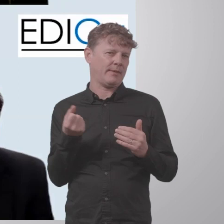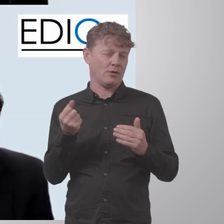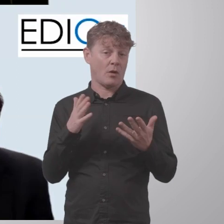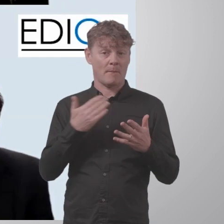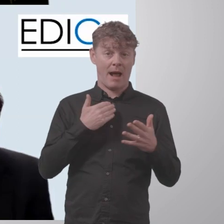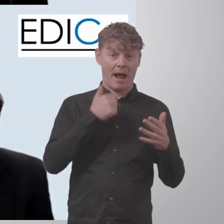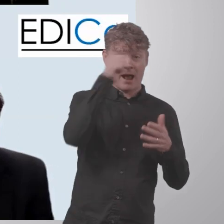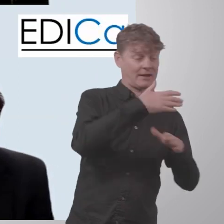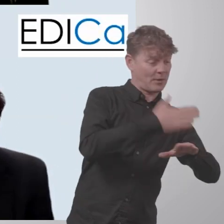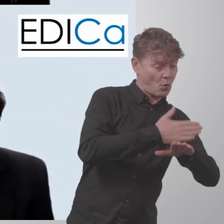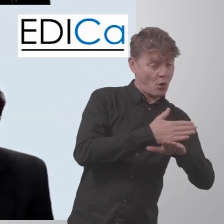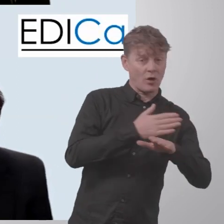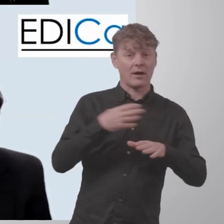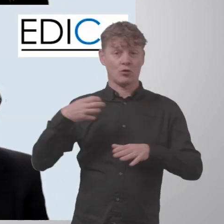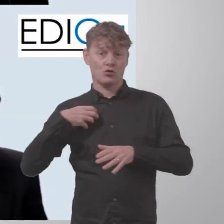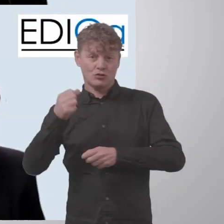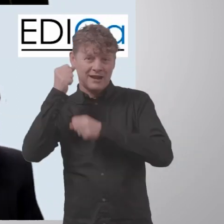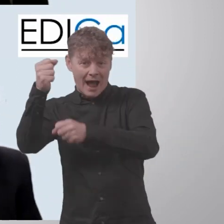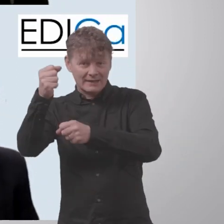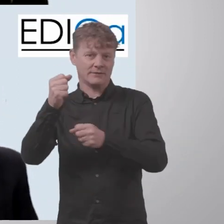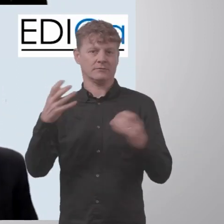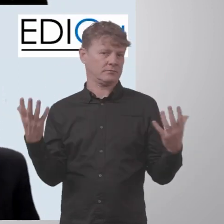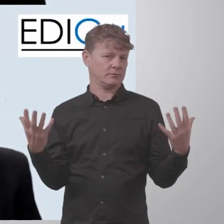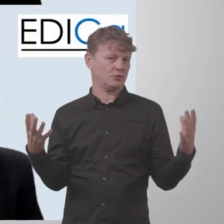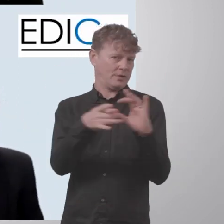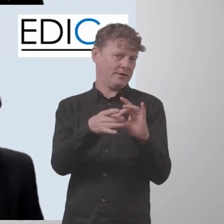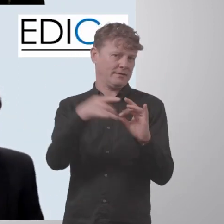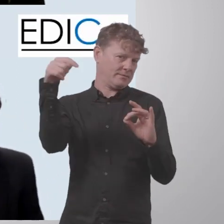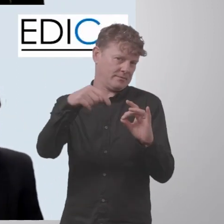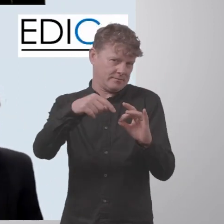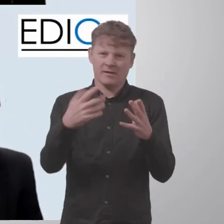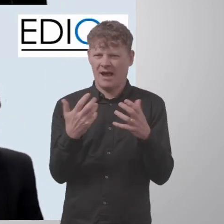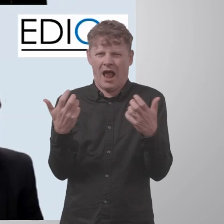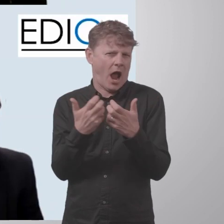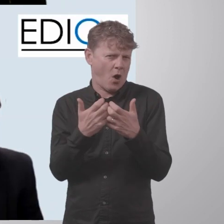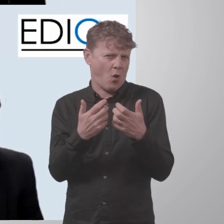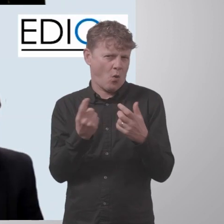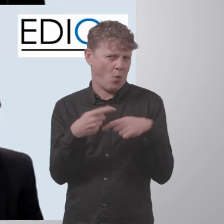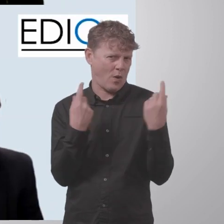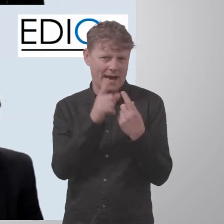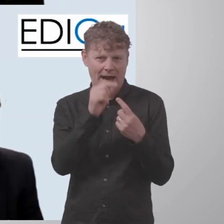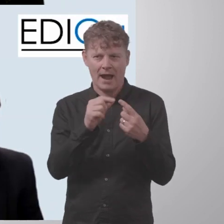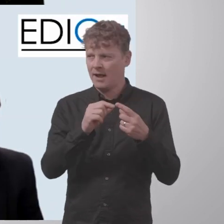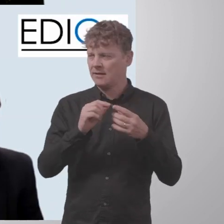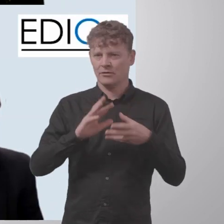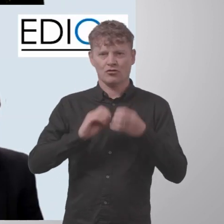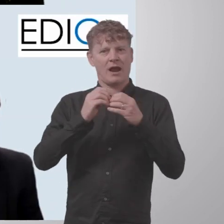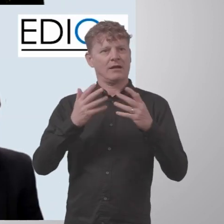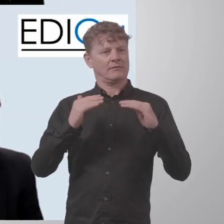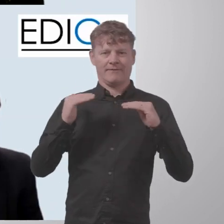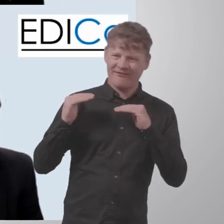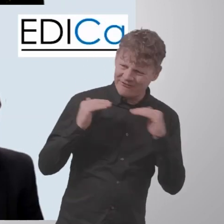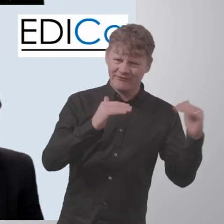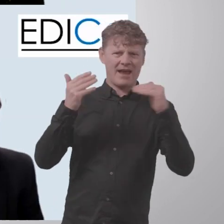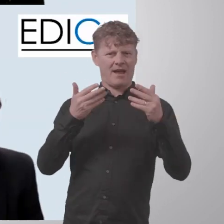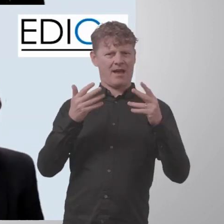union come together, which is really about how do we create more fair, less unequal